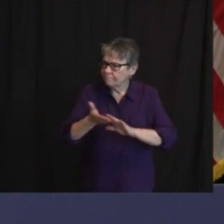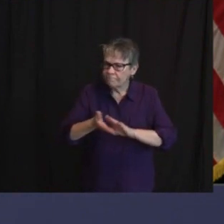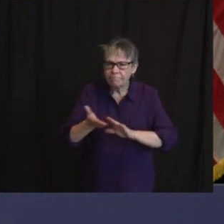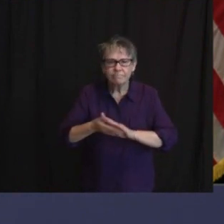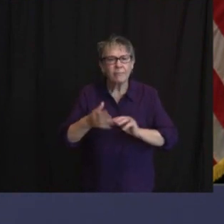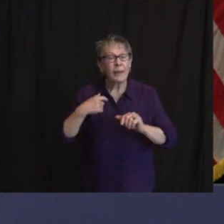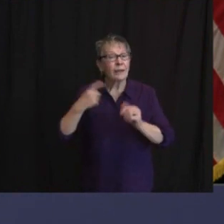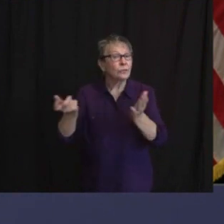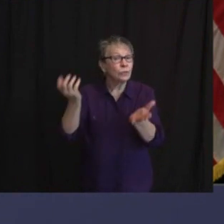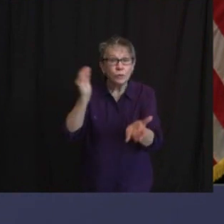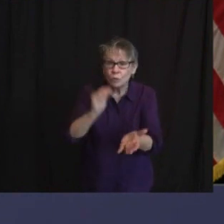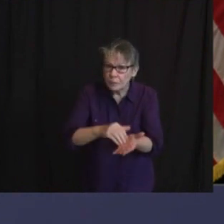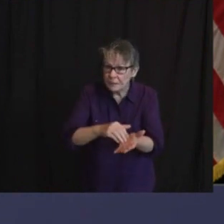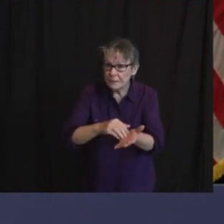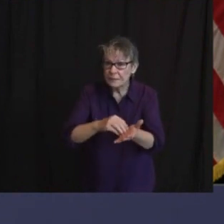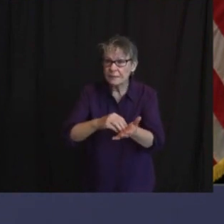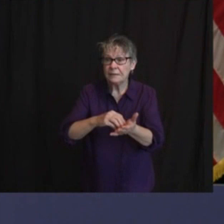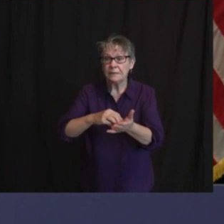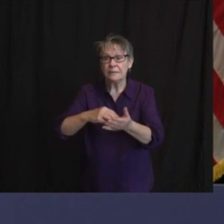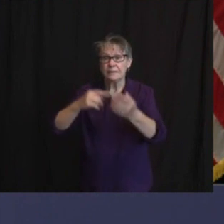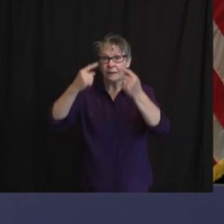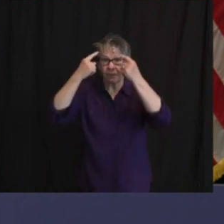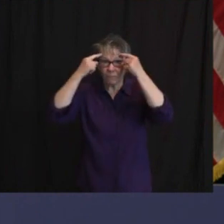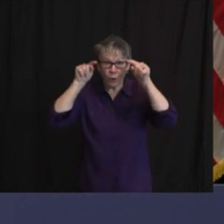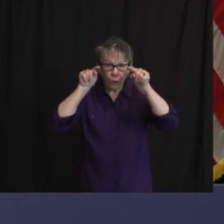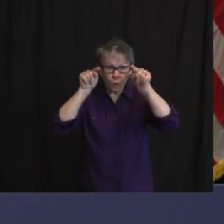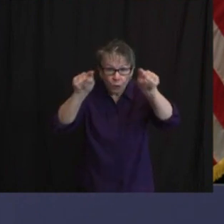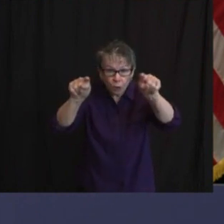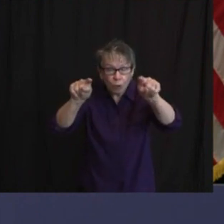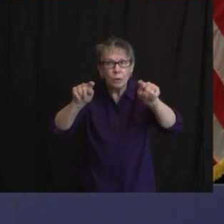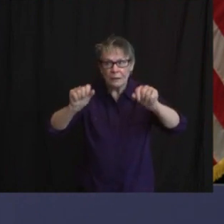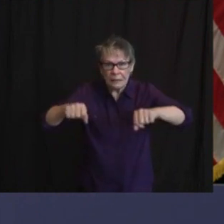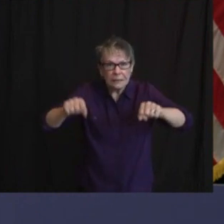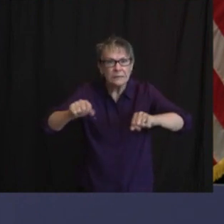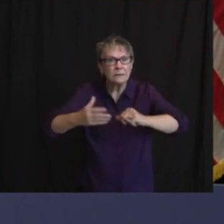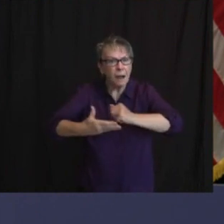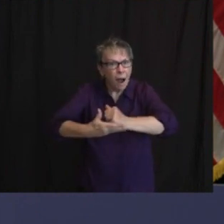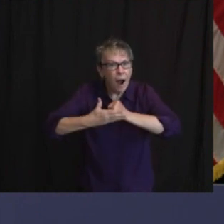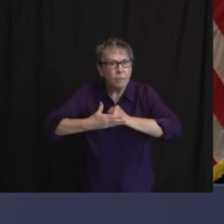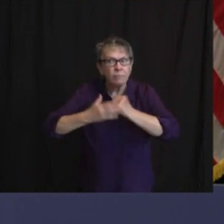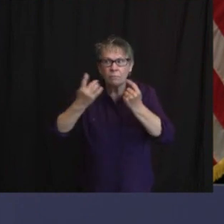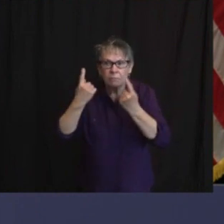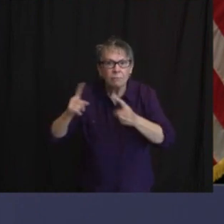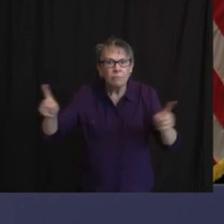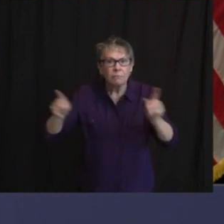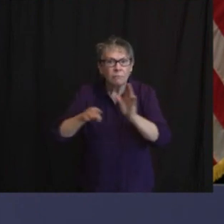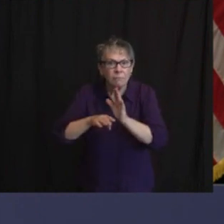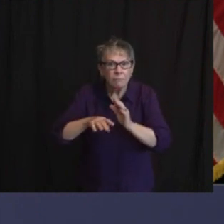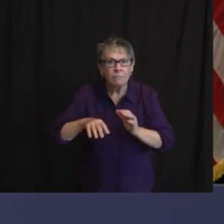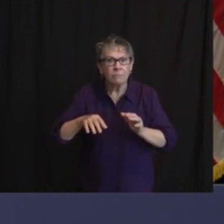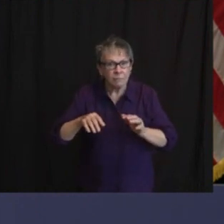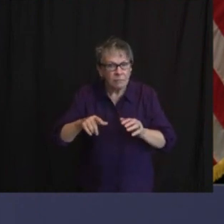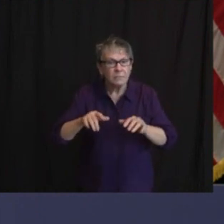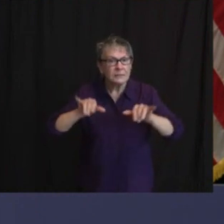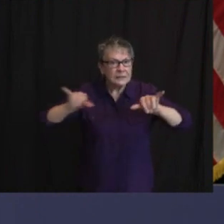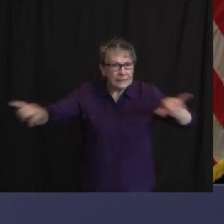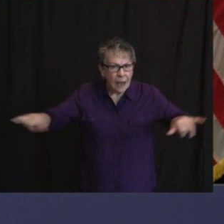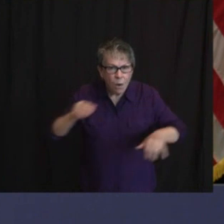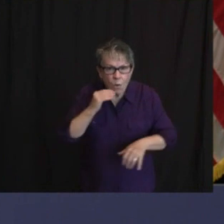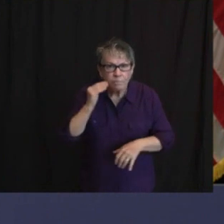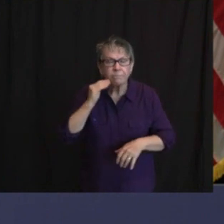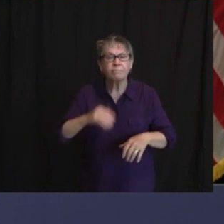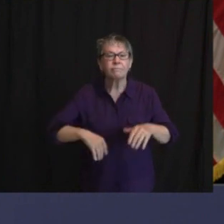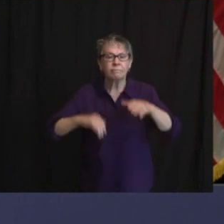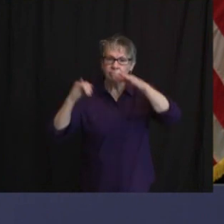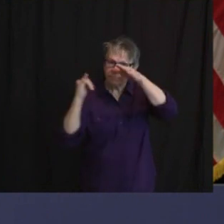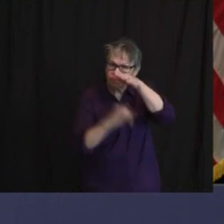huge difference, and in particular, a huge kudos for the state and county park and golf protocols that